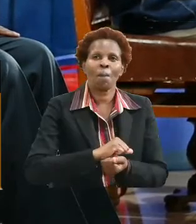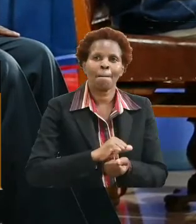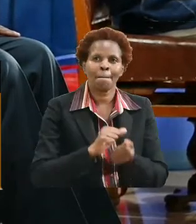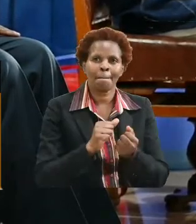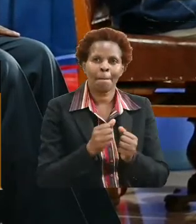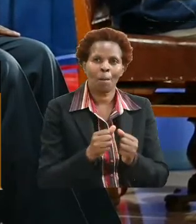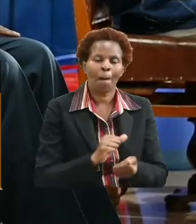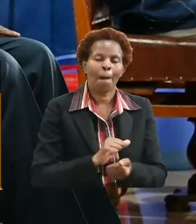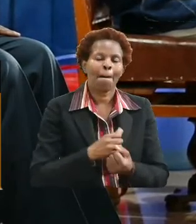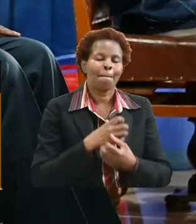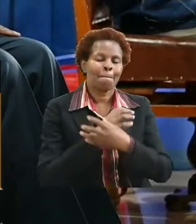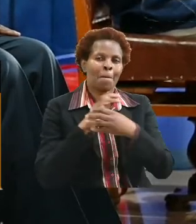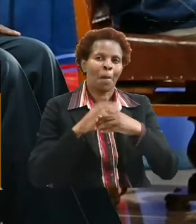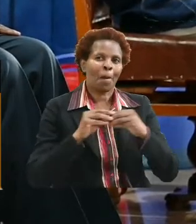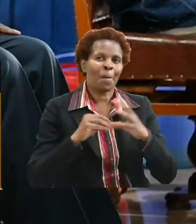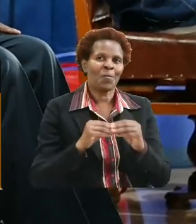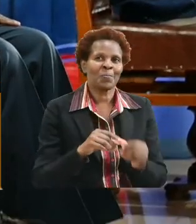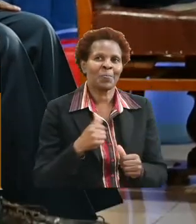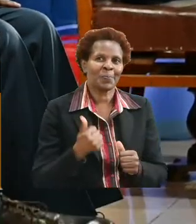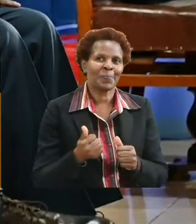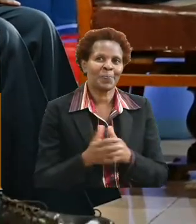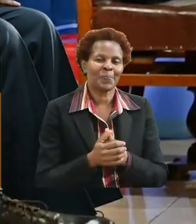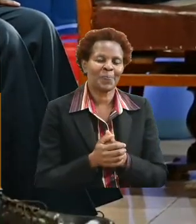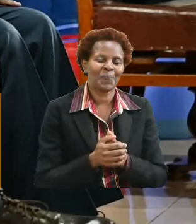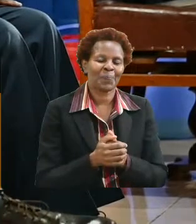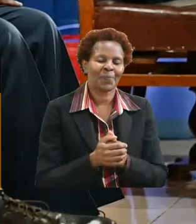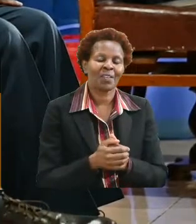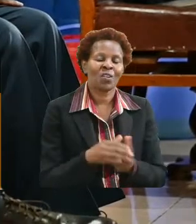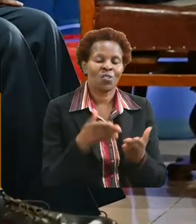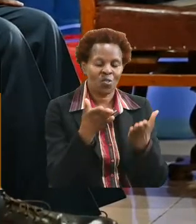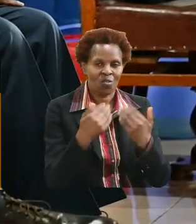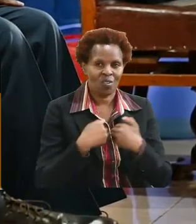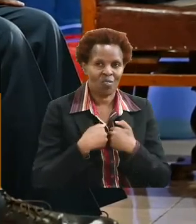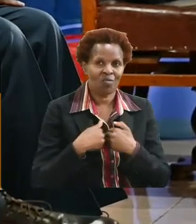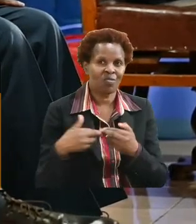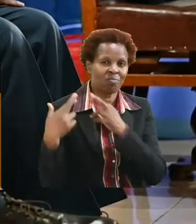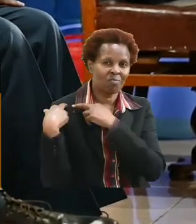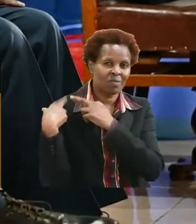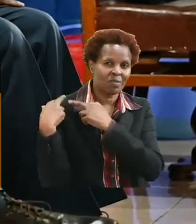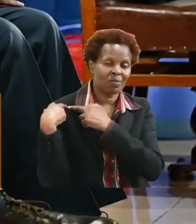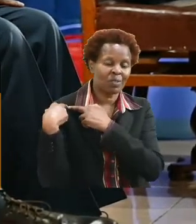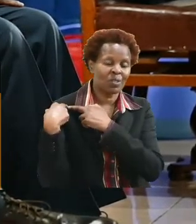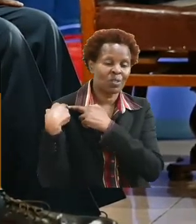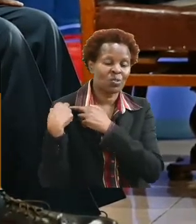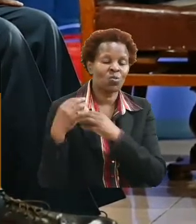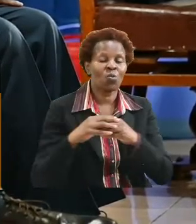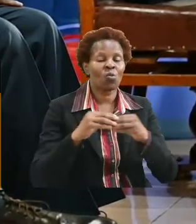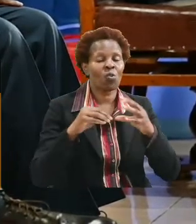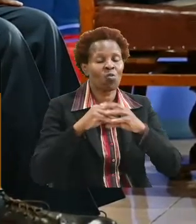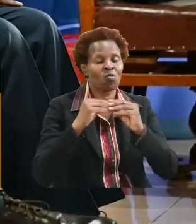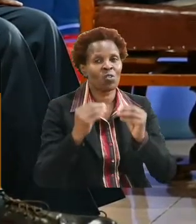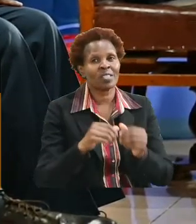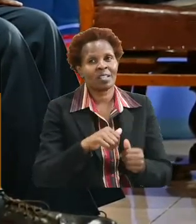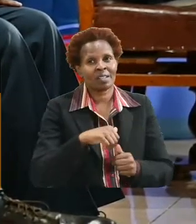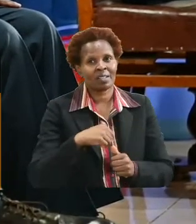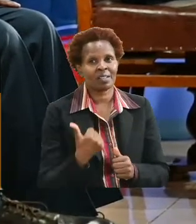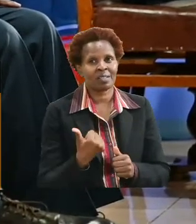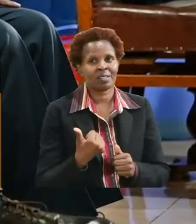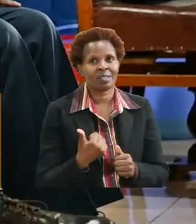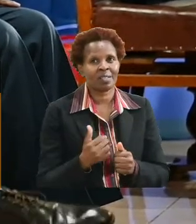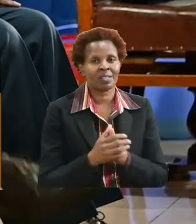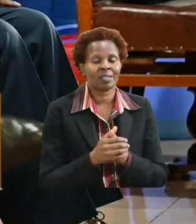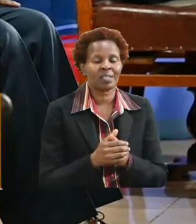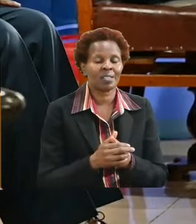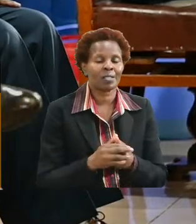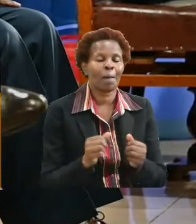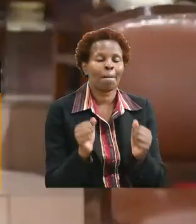to God. So we are entrusted with the responsibility to become agents of comfort. You can read the words of Paul